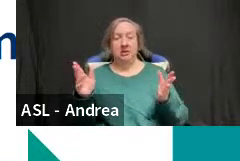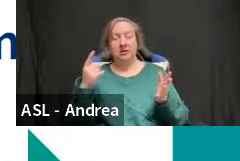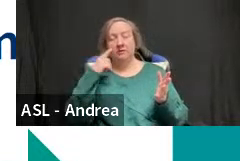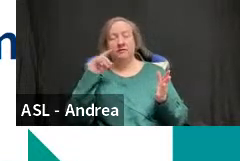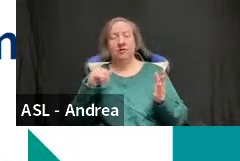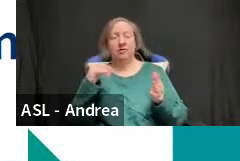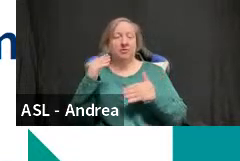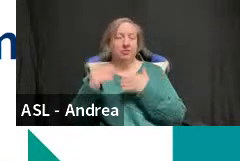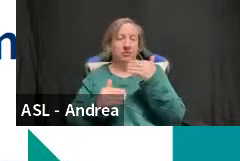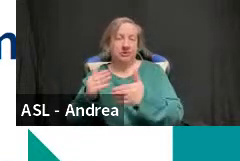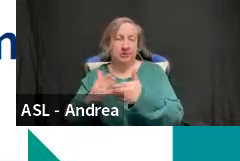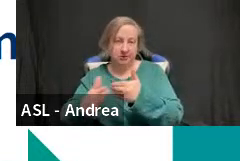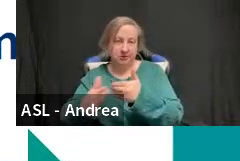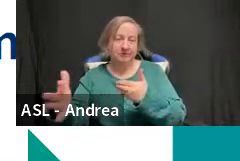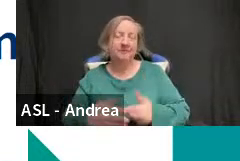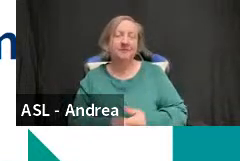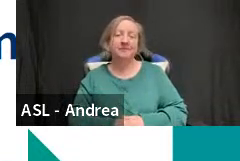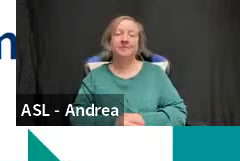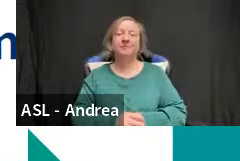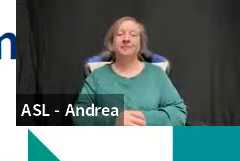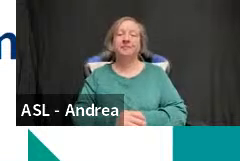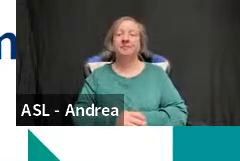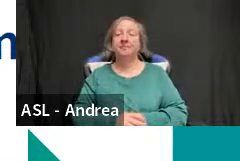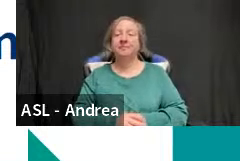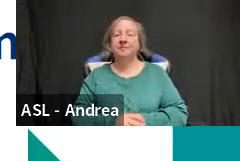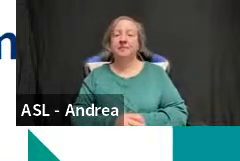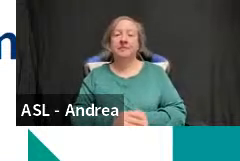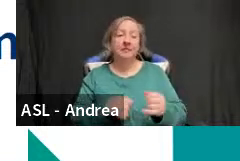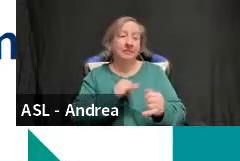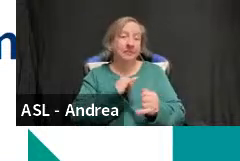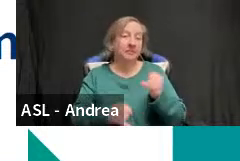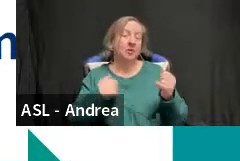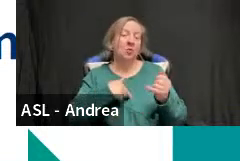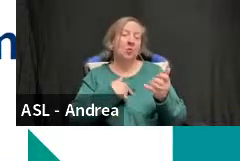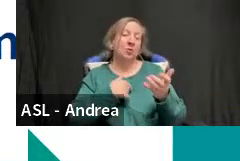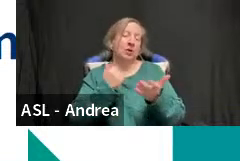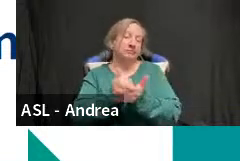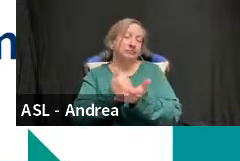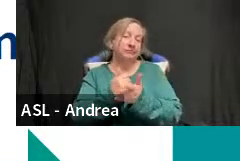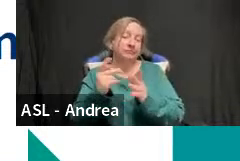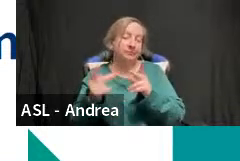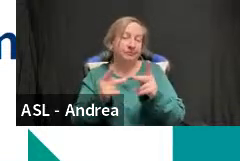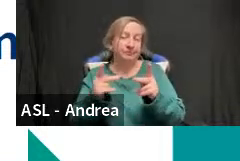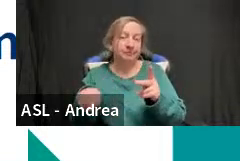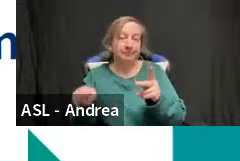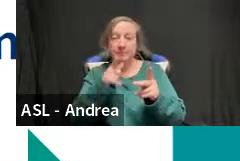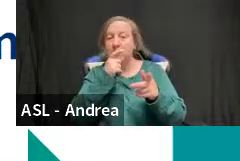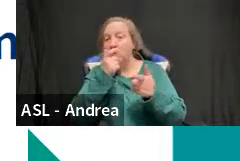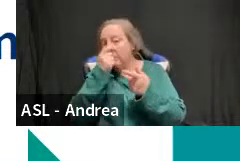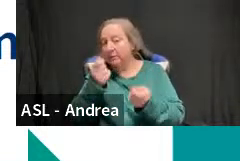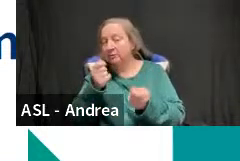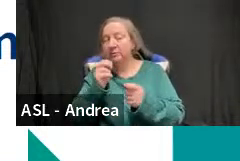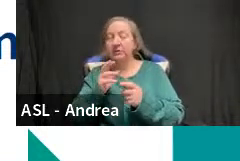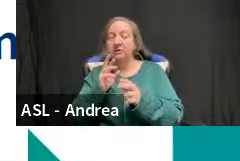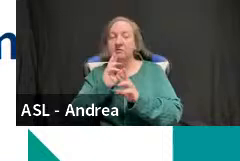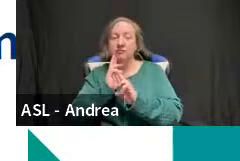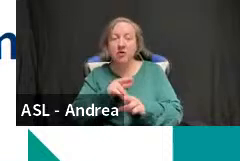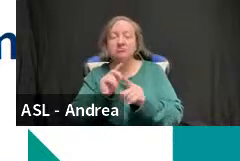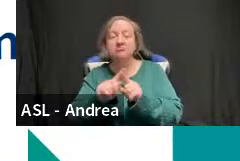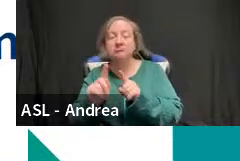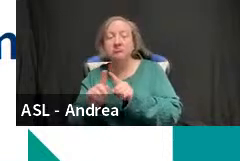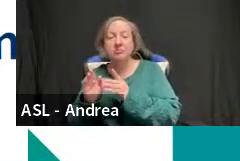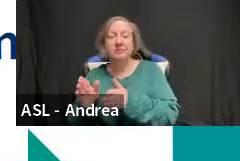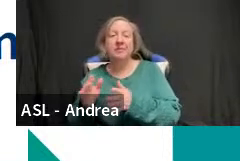upcoming process. And finally, we are assisting those interested in responding in multiple ways by